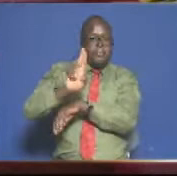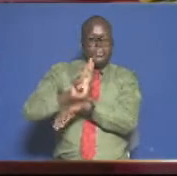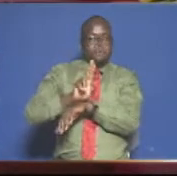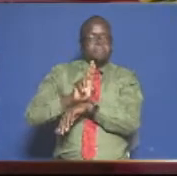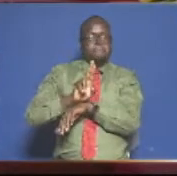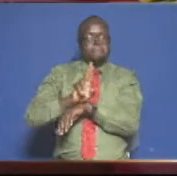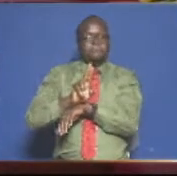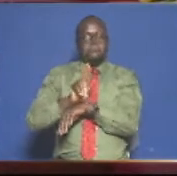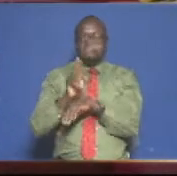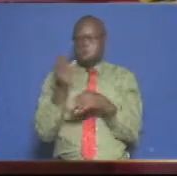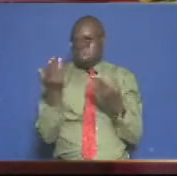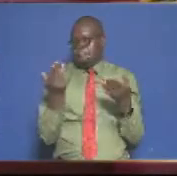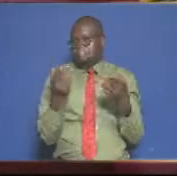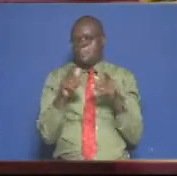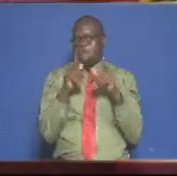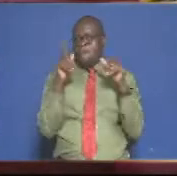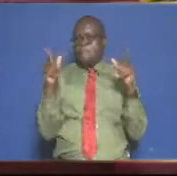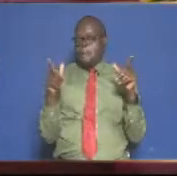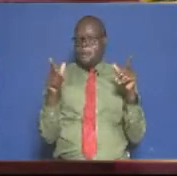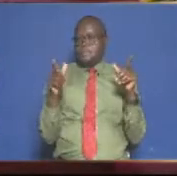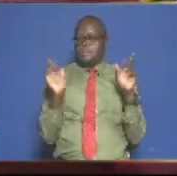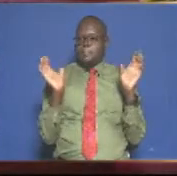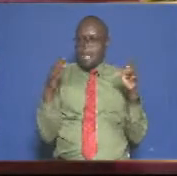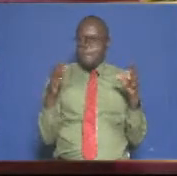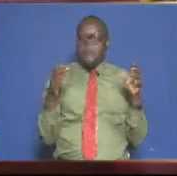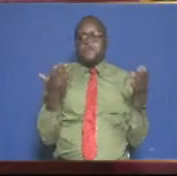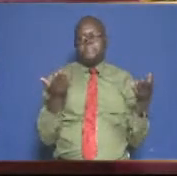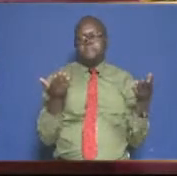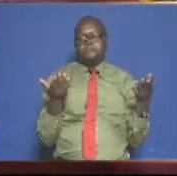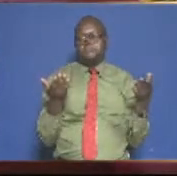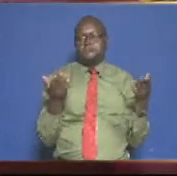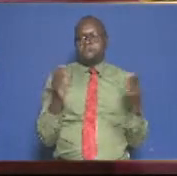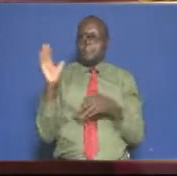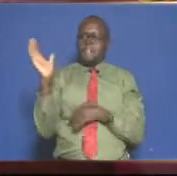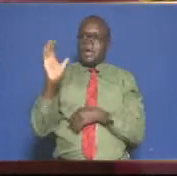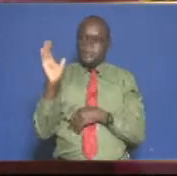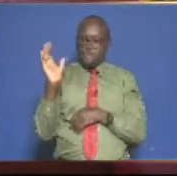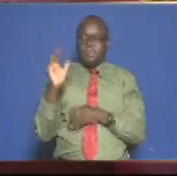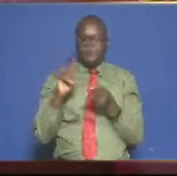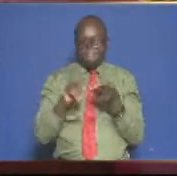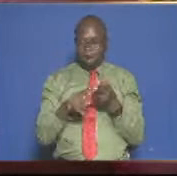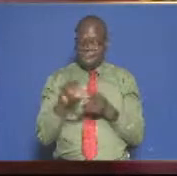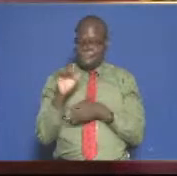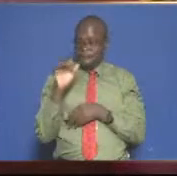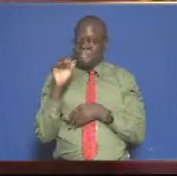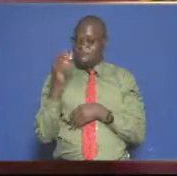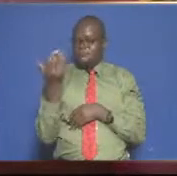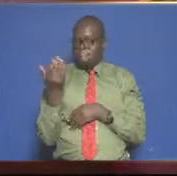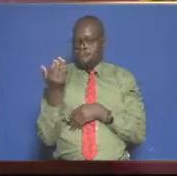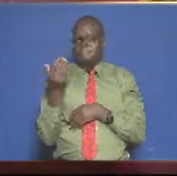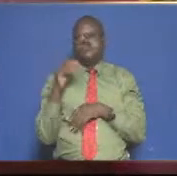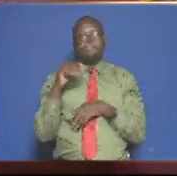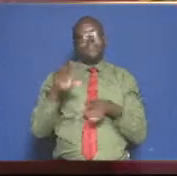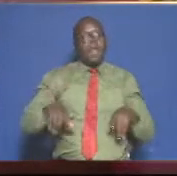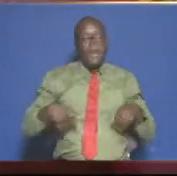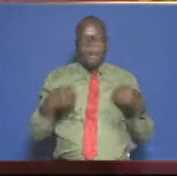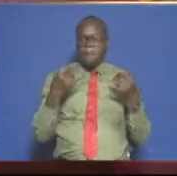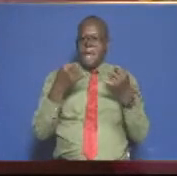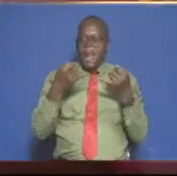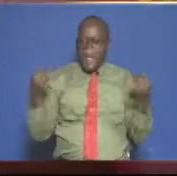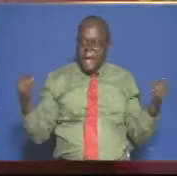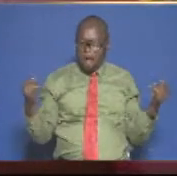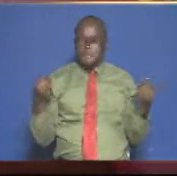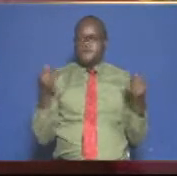time of use tariffs for large commercial and industrial customers. C, lifeline tariffs for small